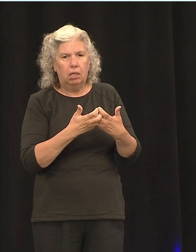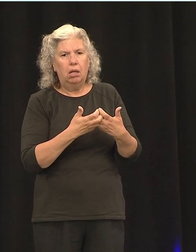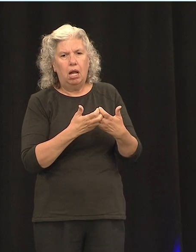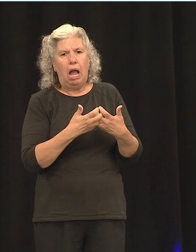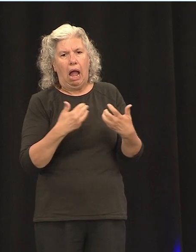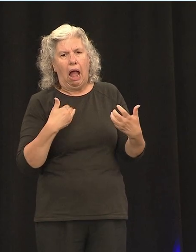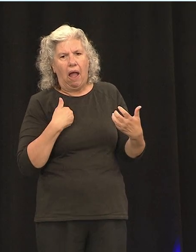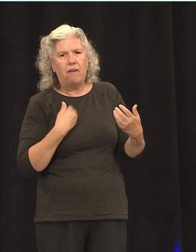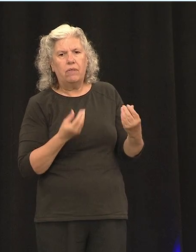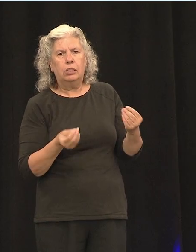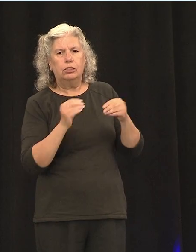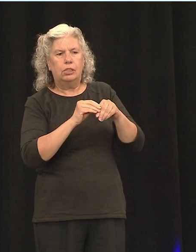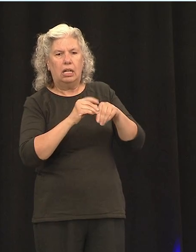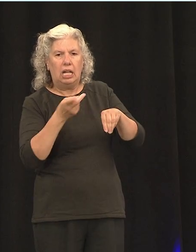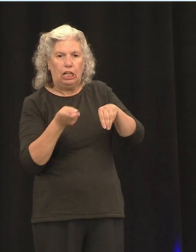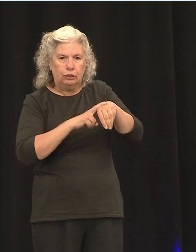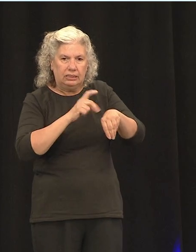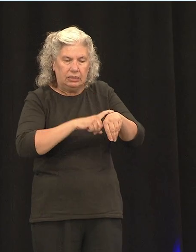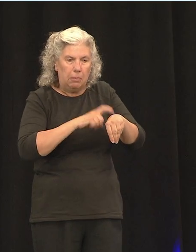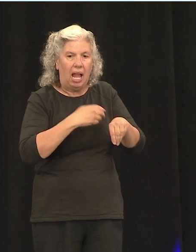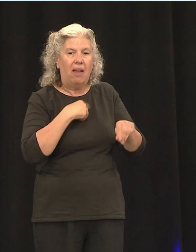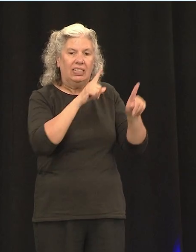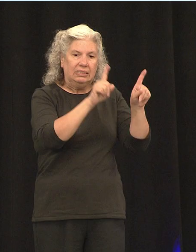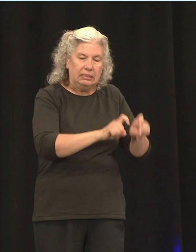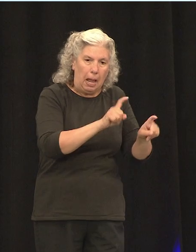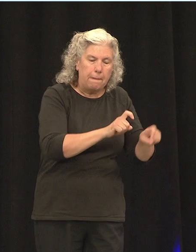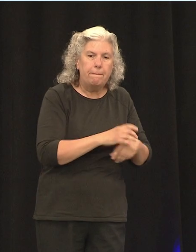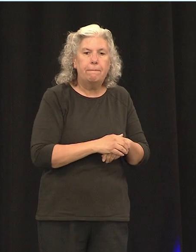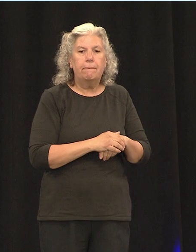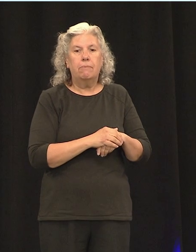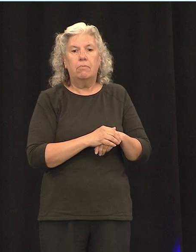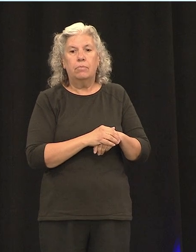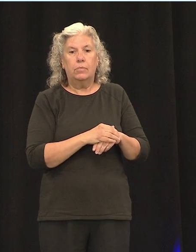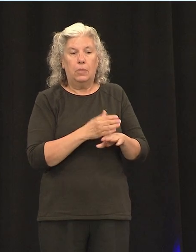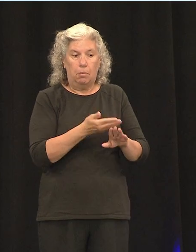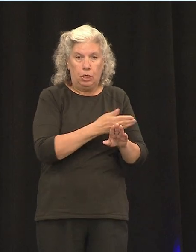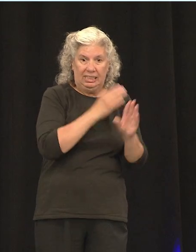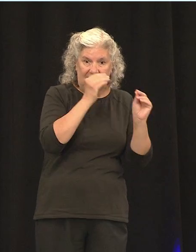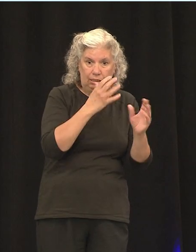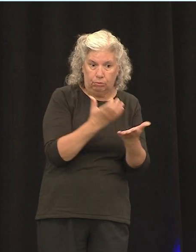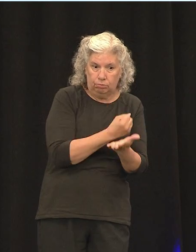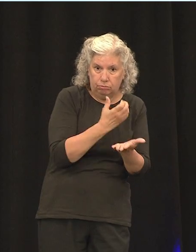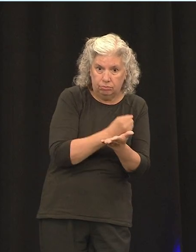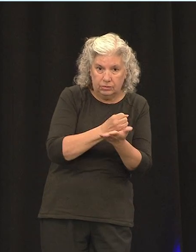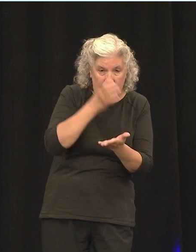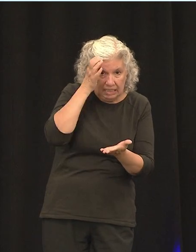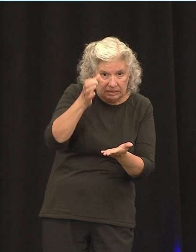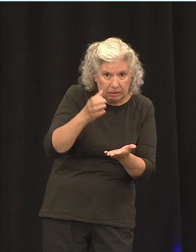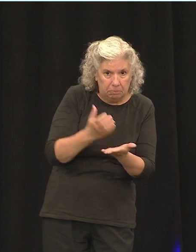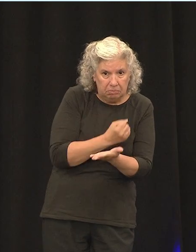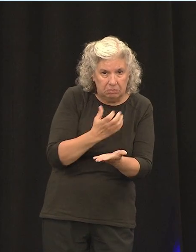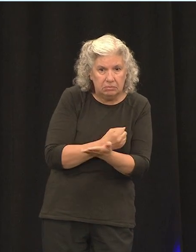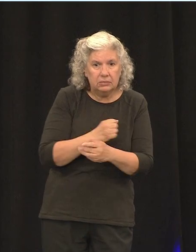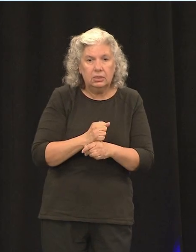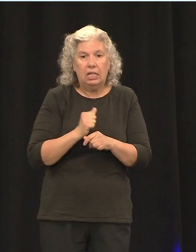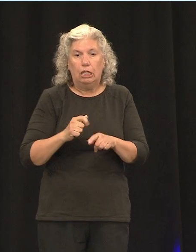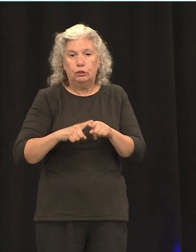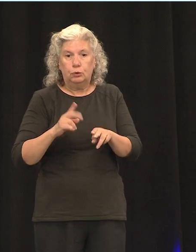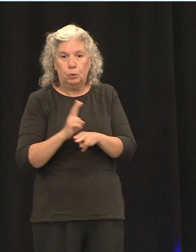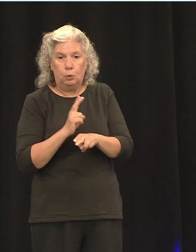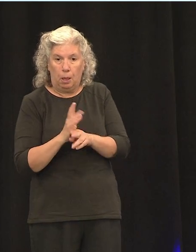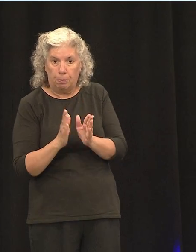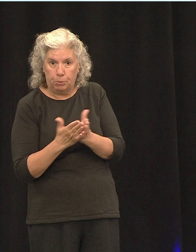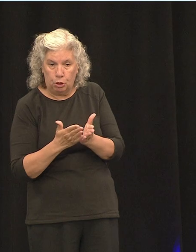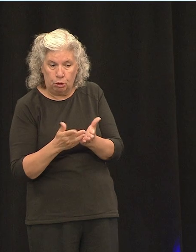of concepts, you're able to use audiobooks or what have you in order to access the curriculum, you can do